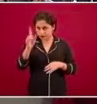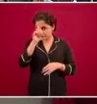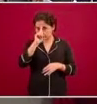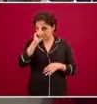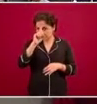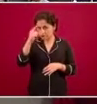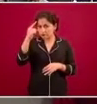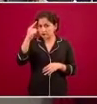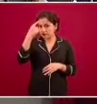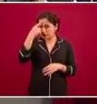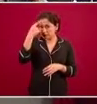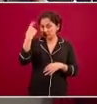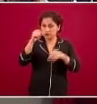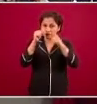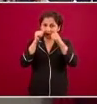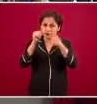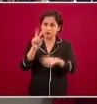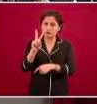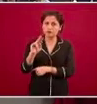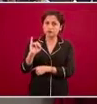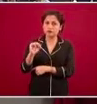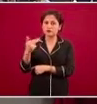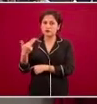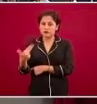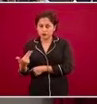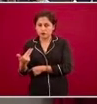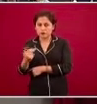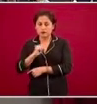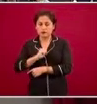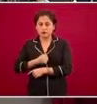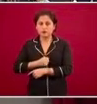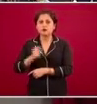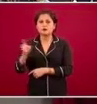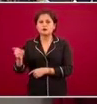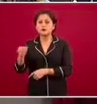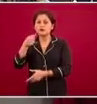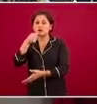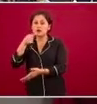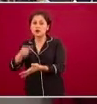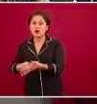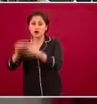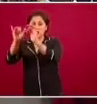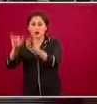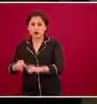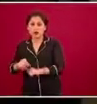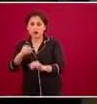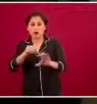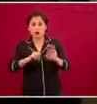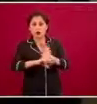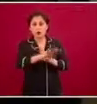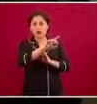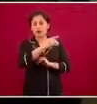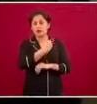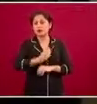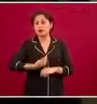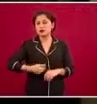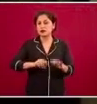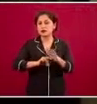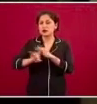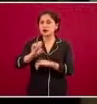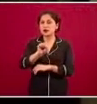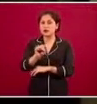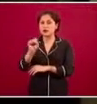The Citizen Council for HIV of Mexico City sent a letter to President Obrador